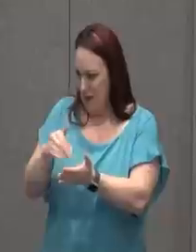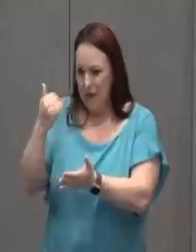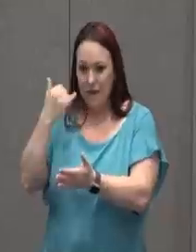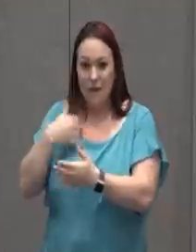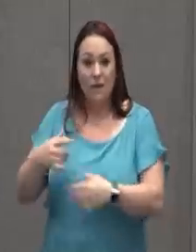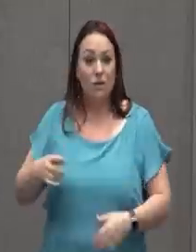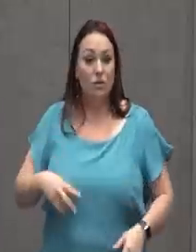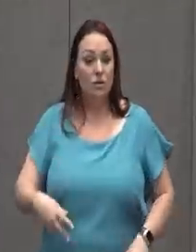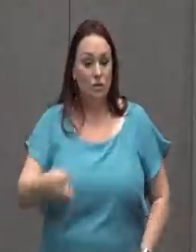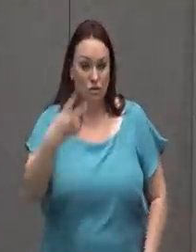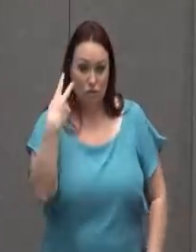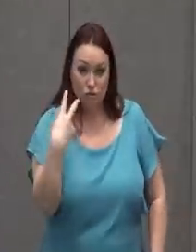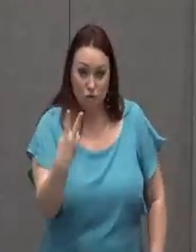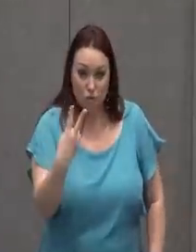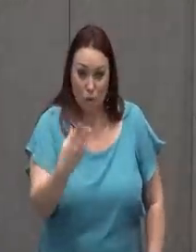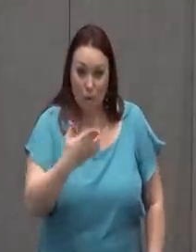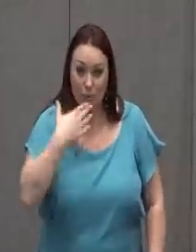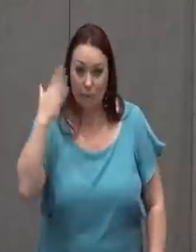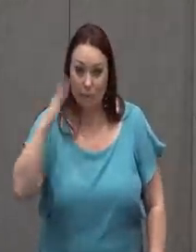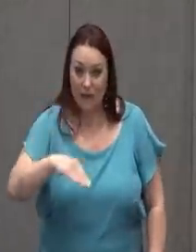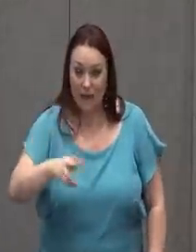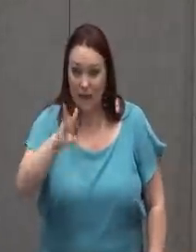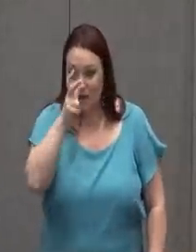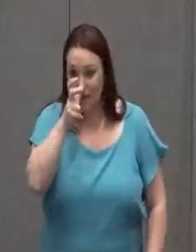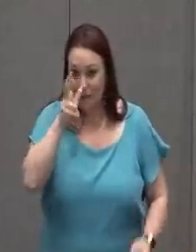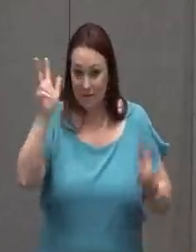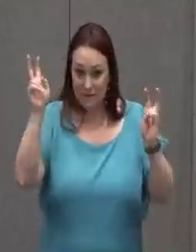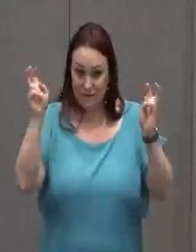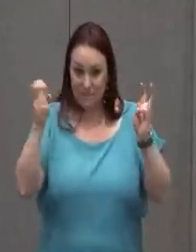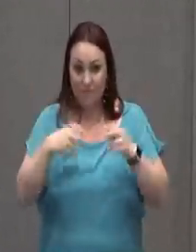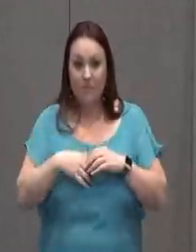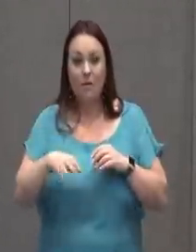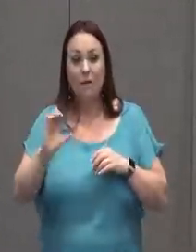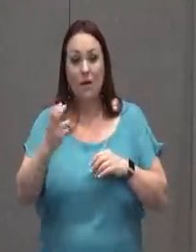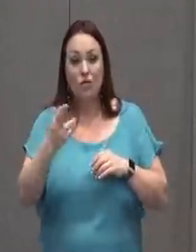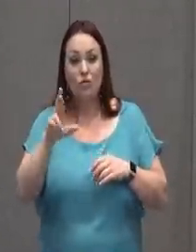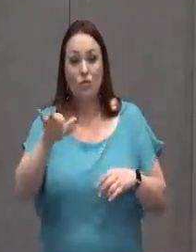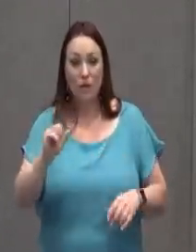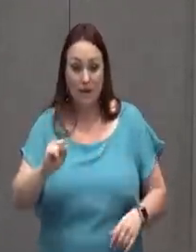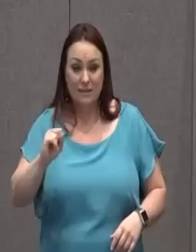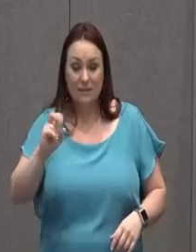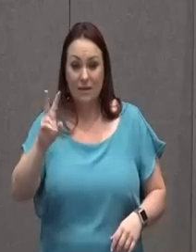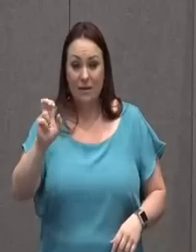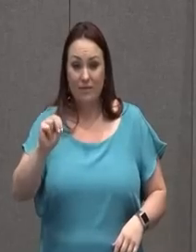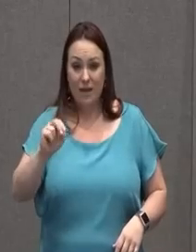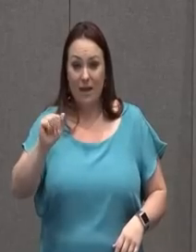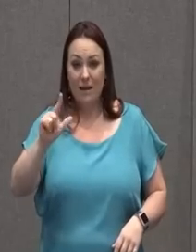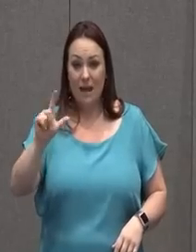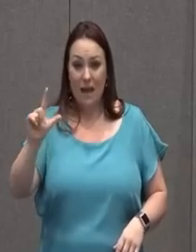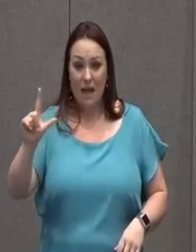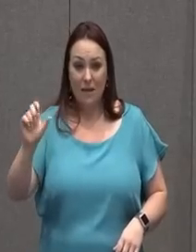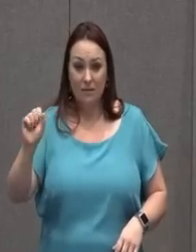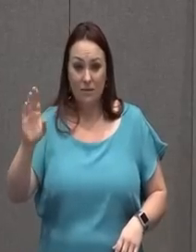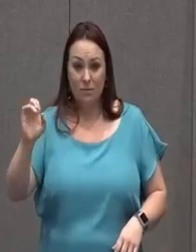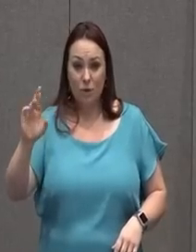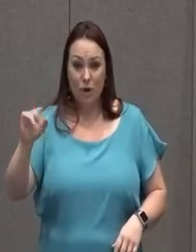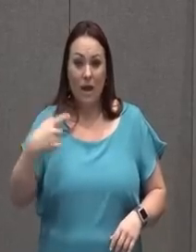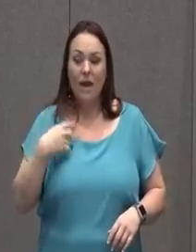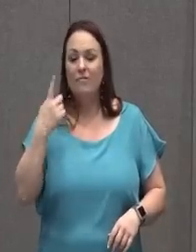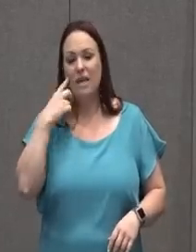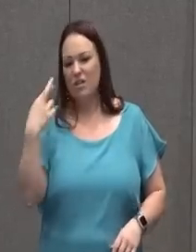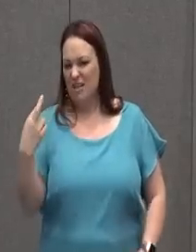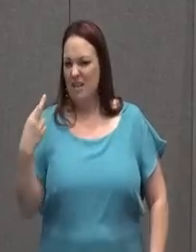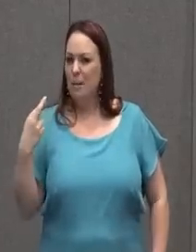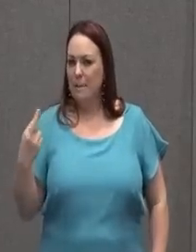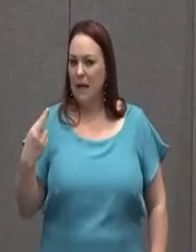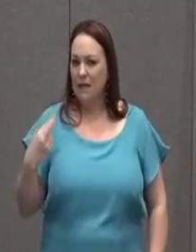Two Bad Ants by Chris Van Allsburg. Okay. And they look buddy-buddy. And if you zoom in on